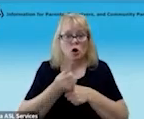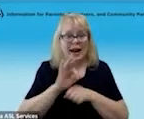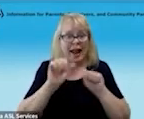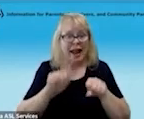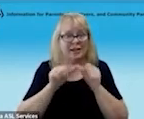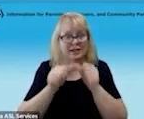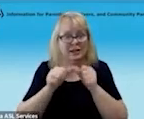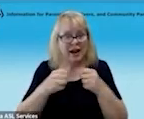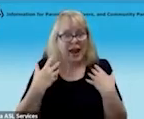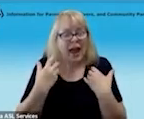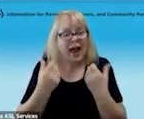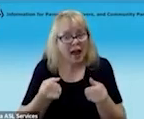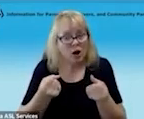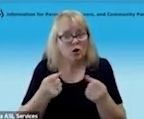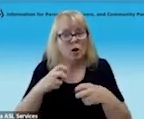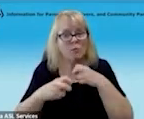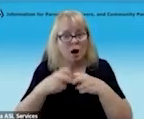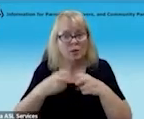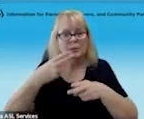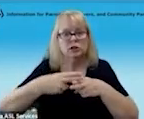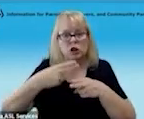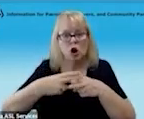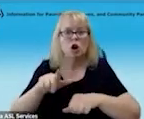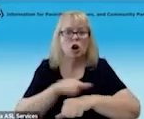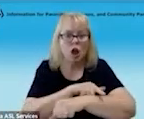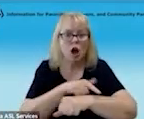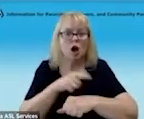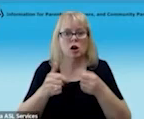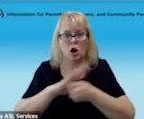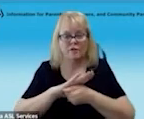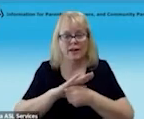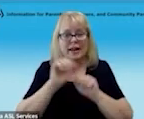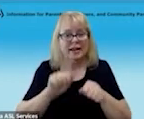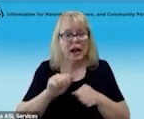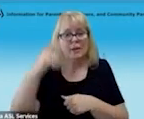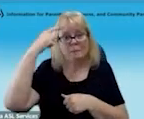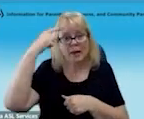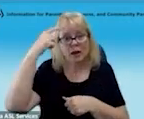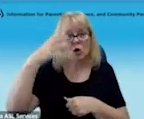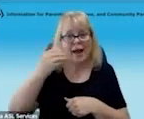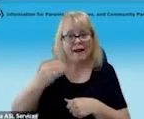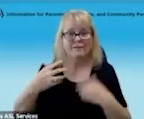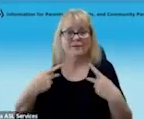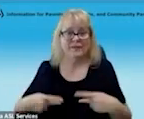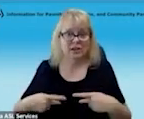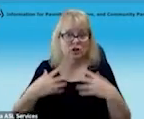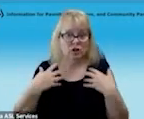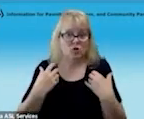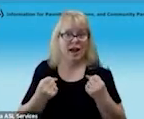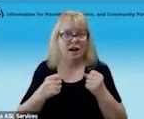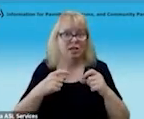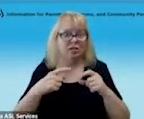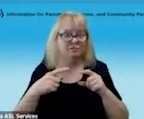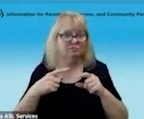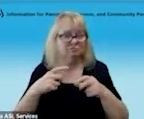children without underlying medical conditions can have severe illness. And after getting COVID, children can experience a wide range of ongoing health